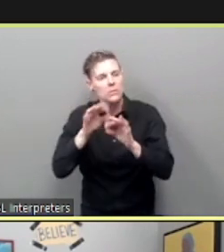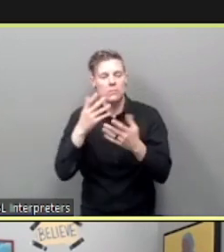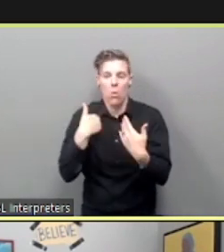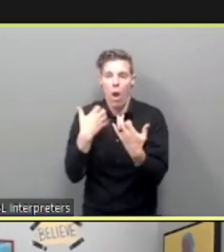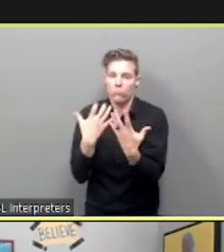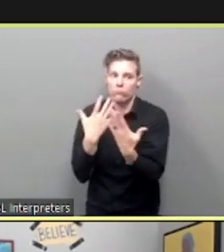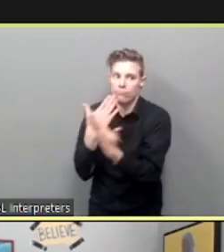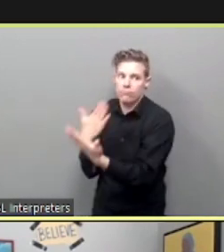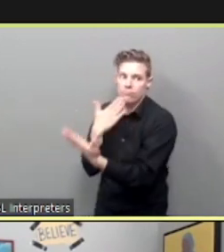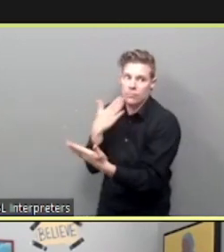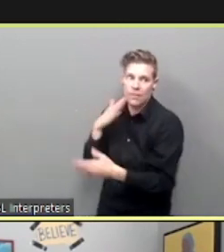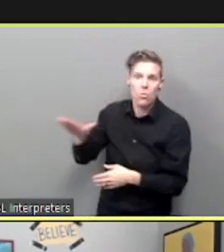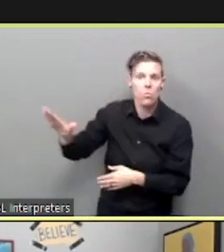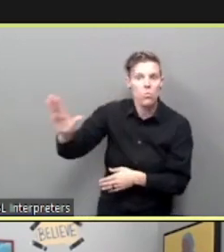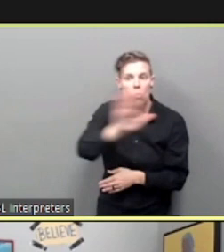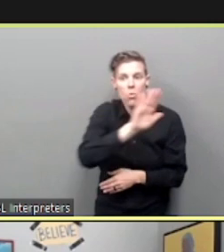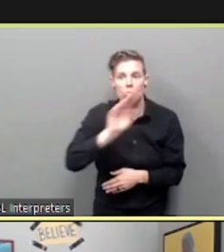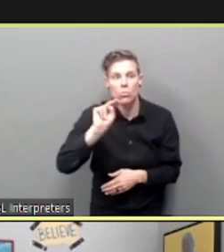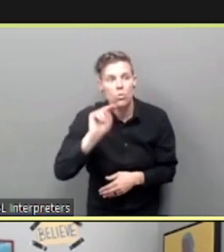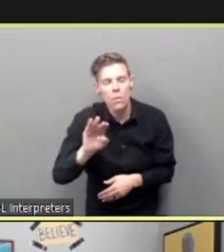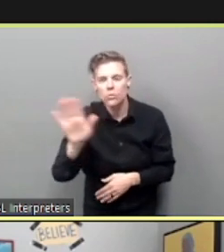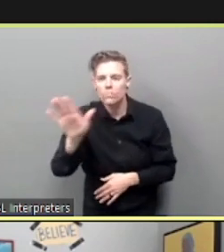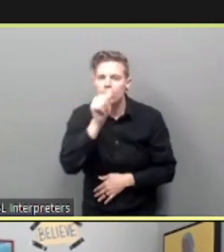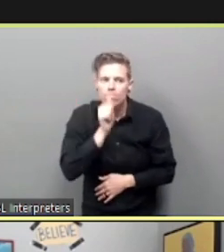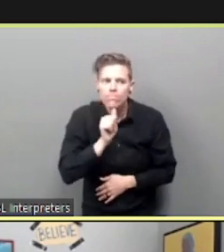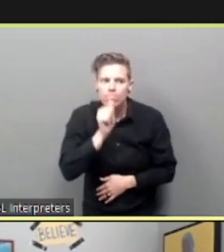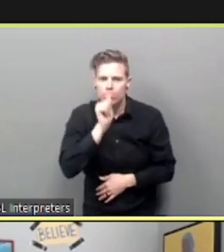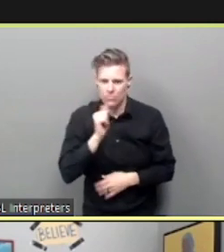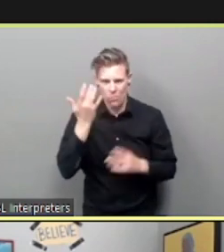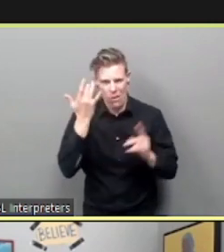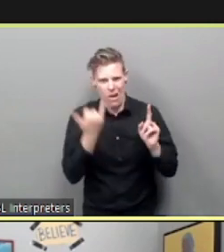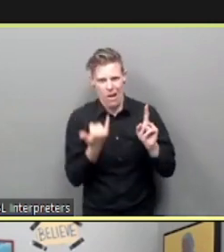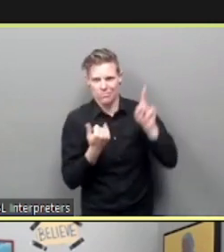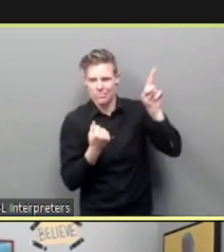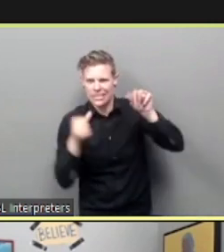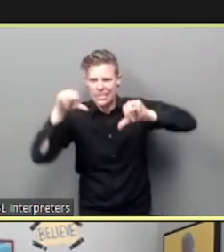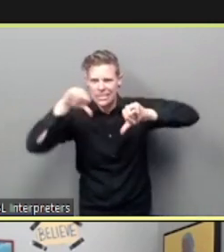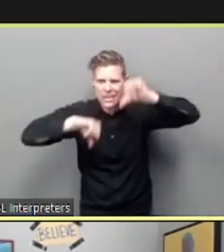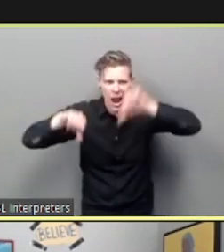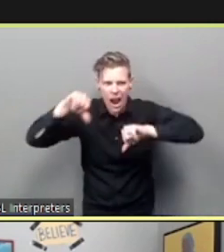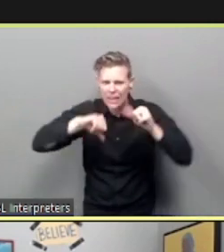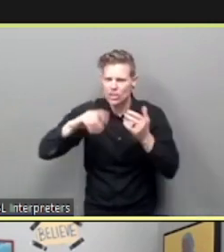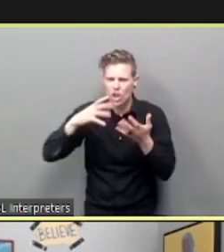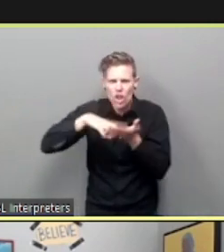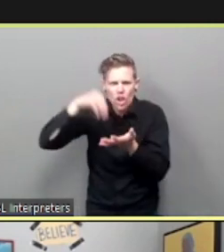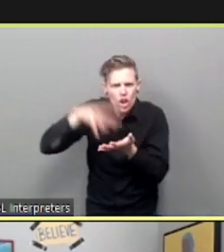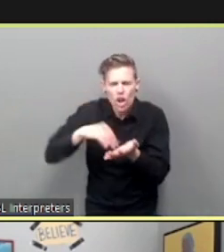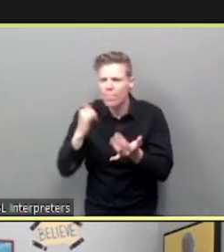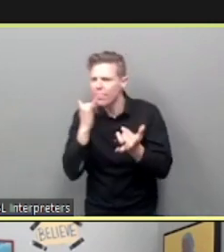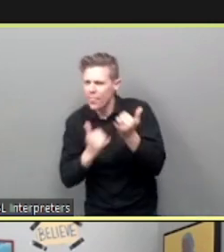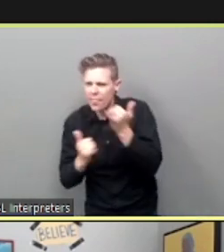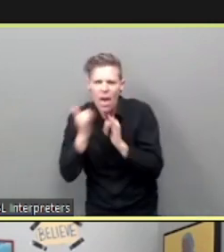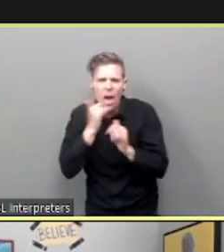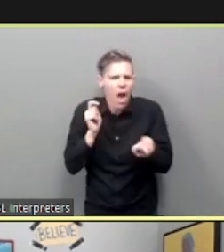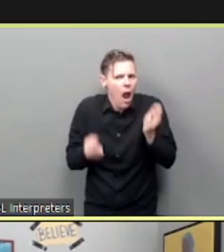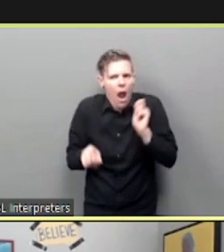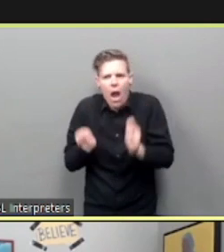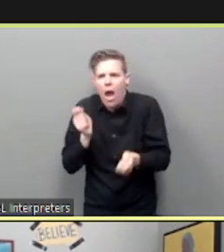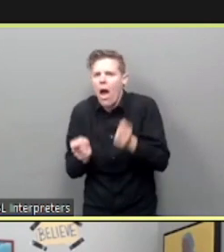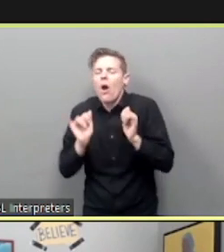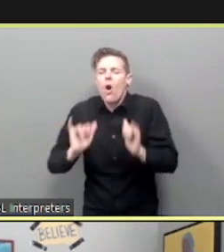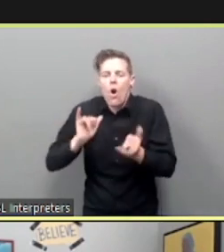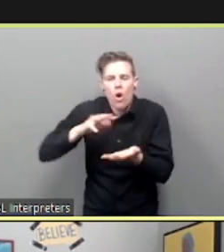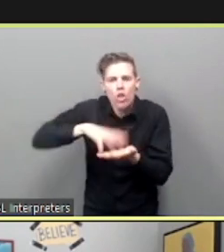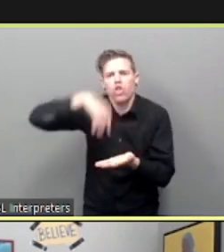your patience as the science develops and we get more and more information. You have more opportunities to get